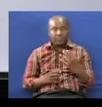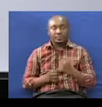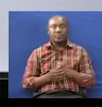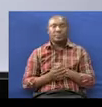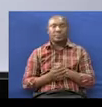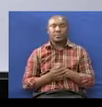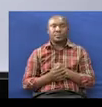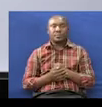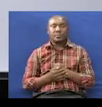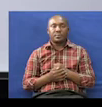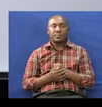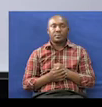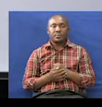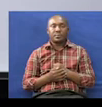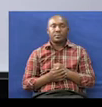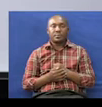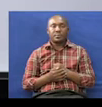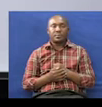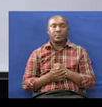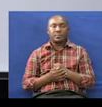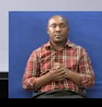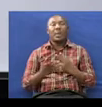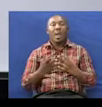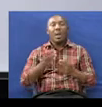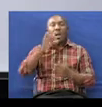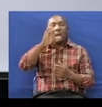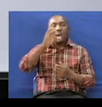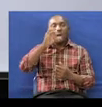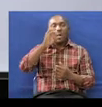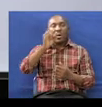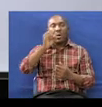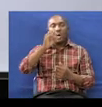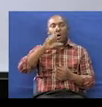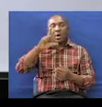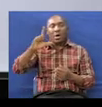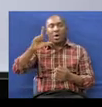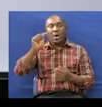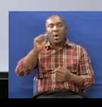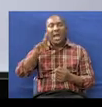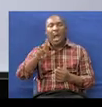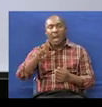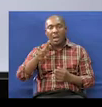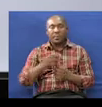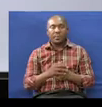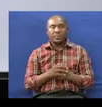part of the Bunsen burner, apart from air holes, is collar. We have